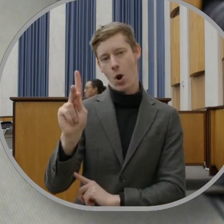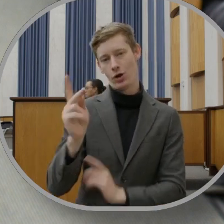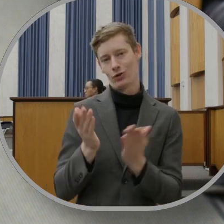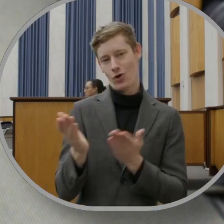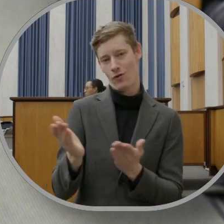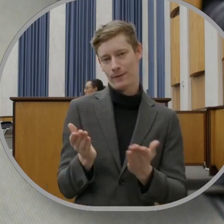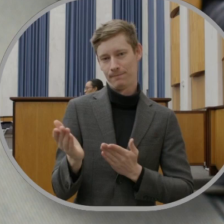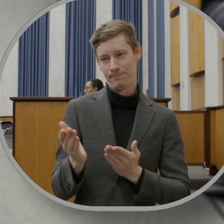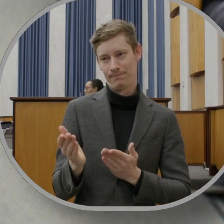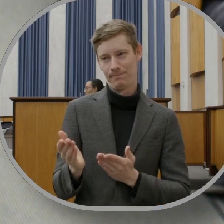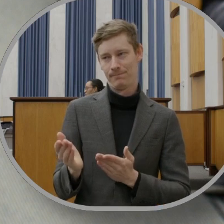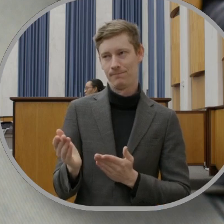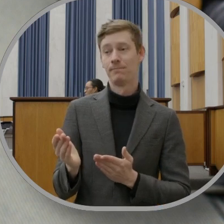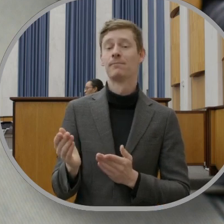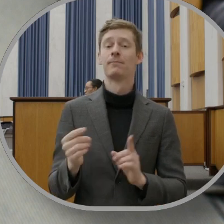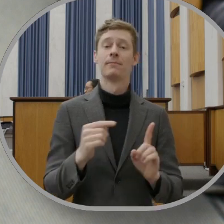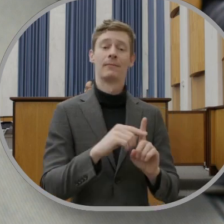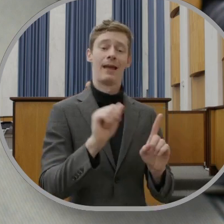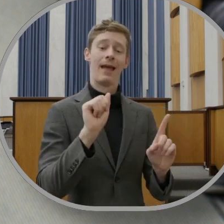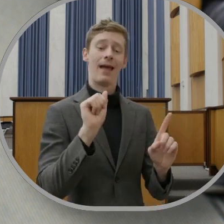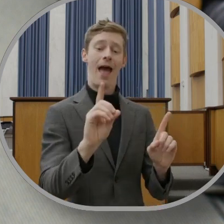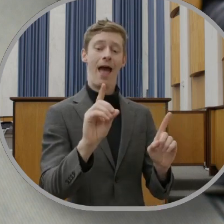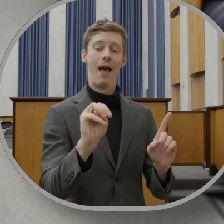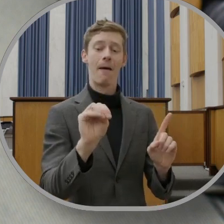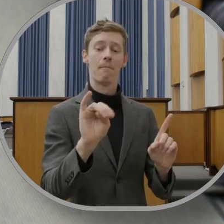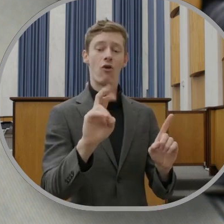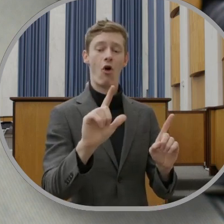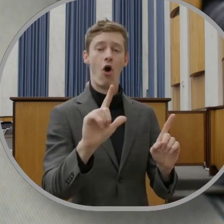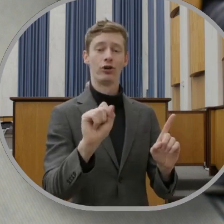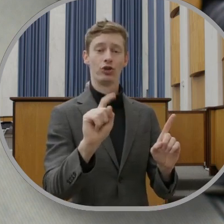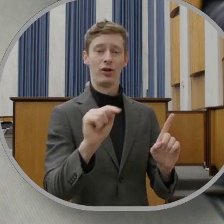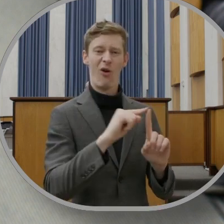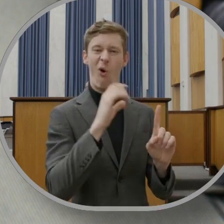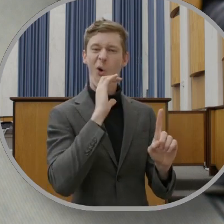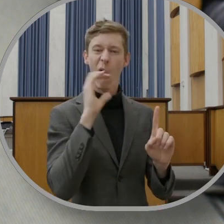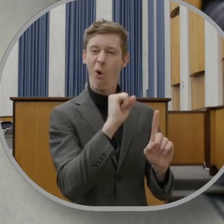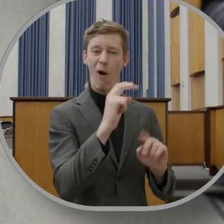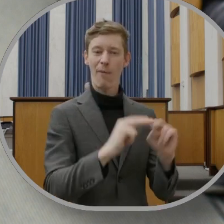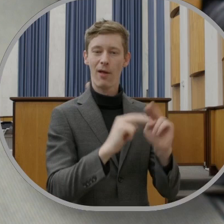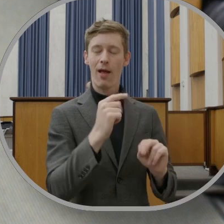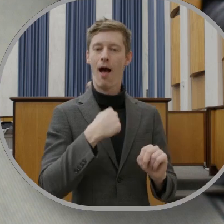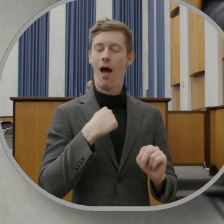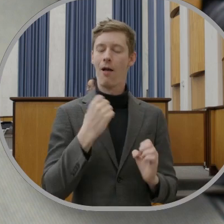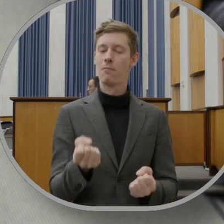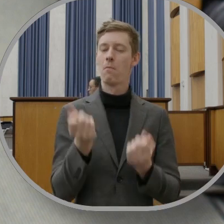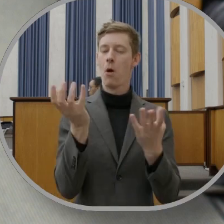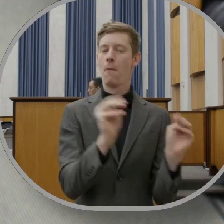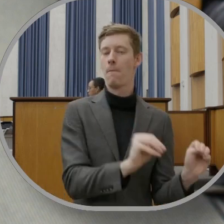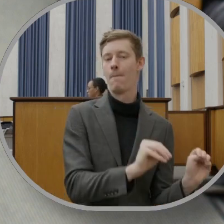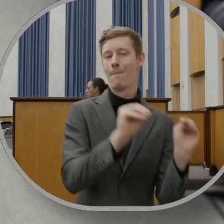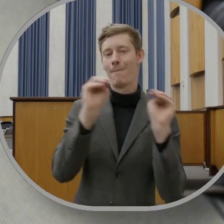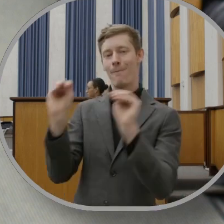years of renting their facility on Admiral Street, I am proposing that Parks and Rec will make Lee Street their